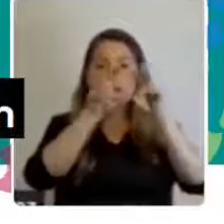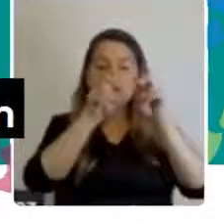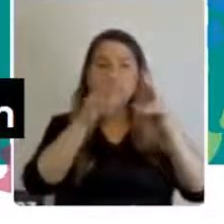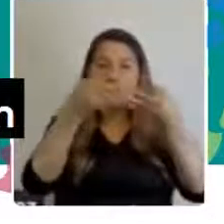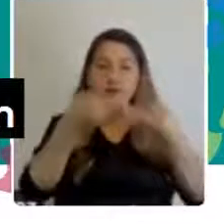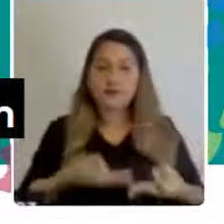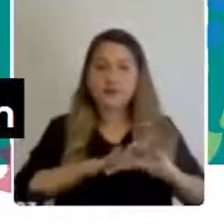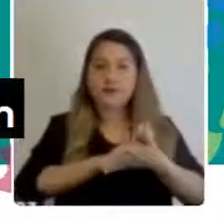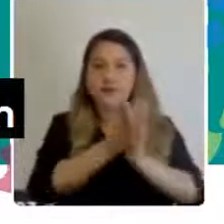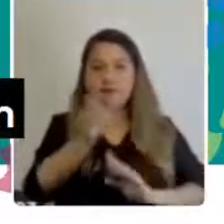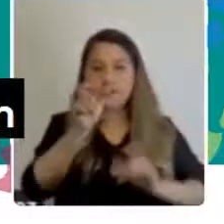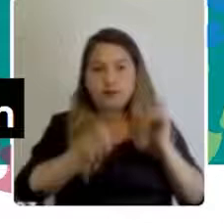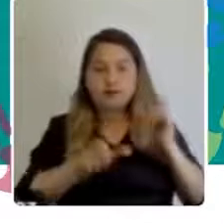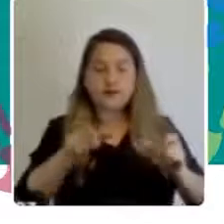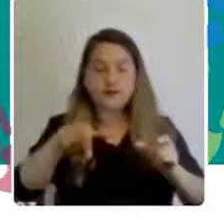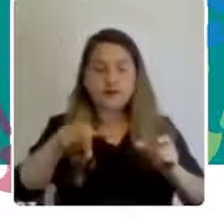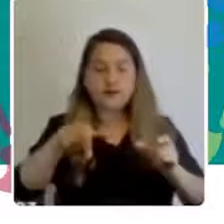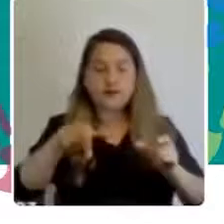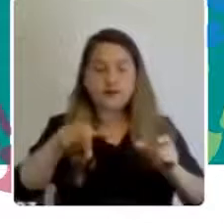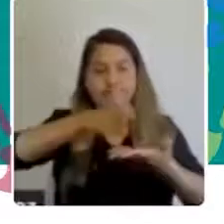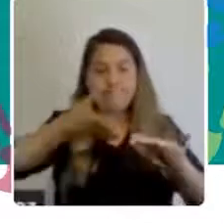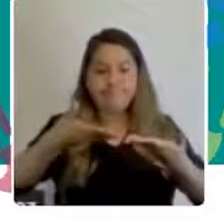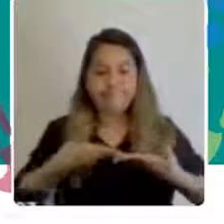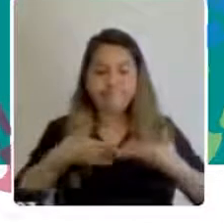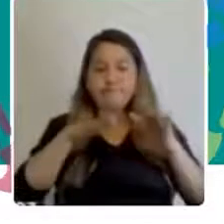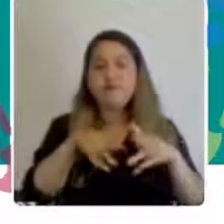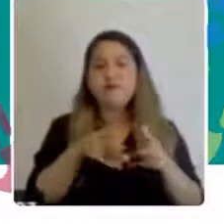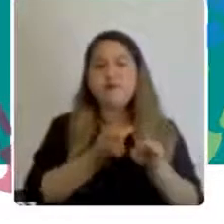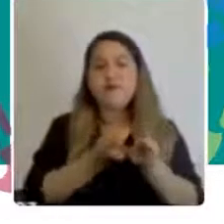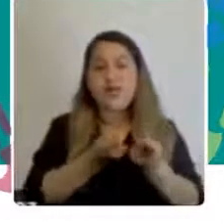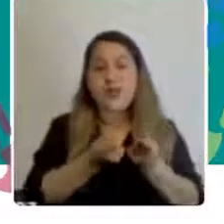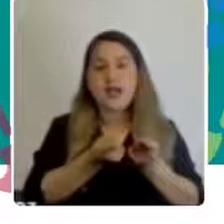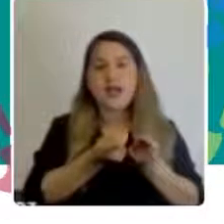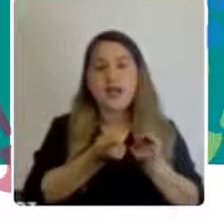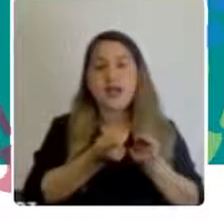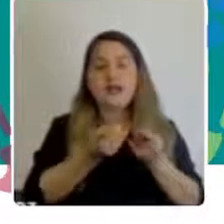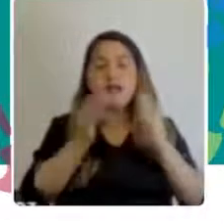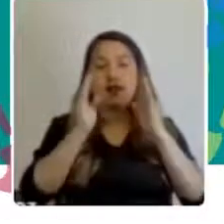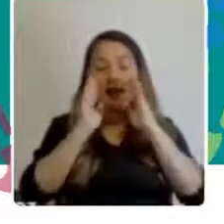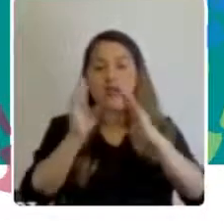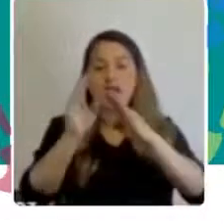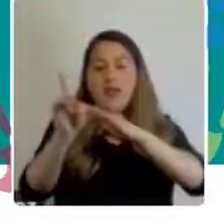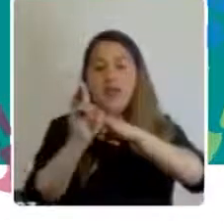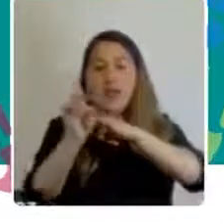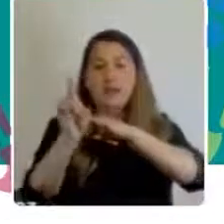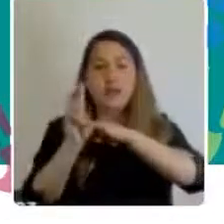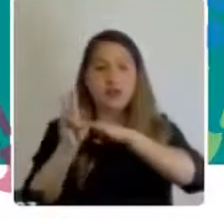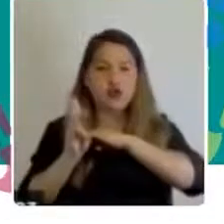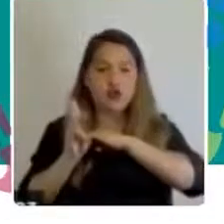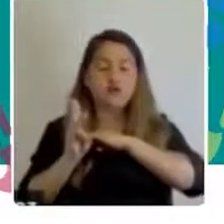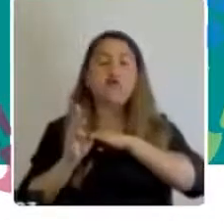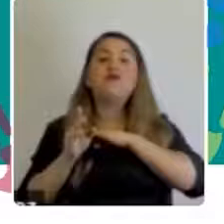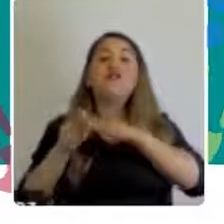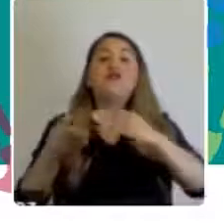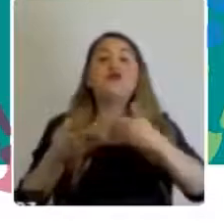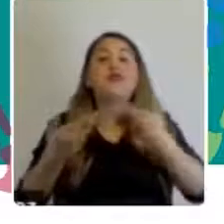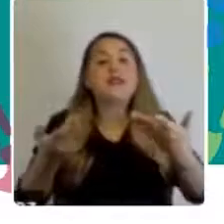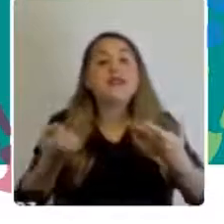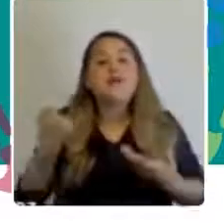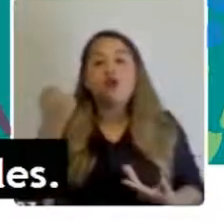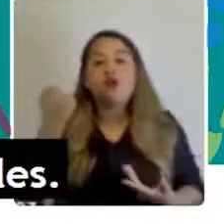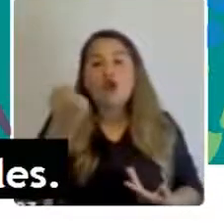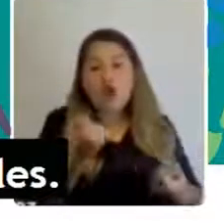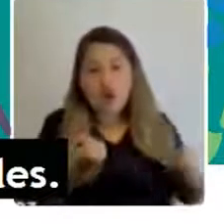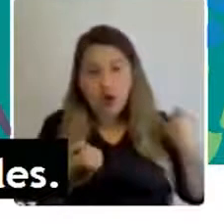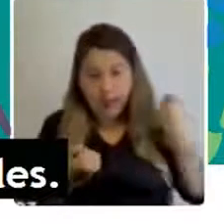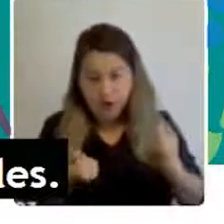quality of services. And we are collaborating with the Italian Drug Agency, of course, the Ministry of Health. This is